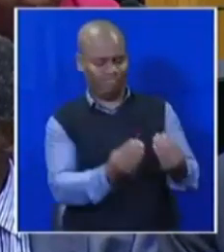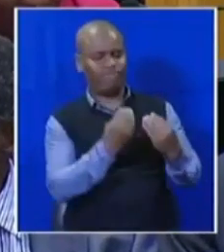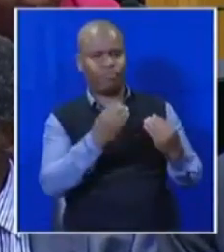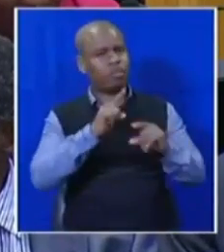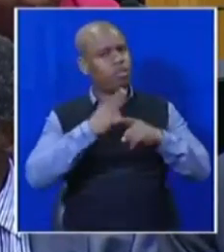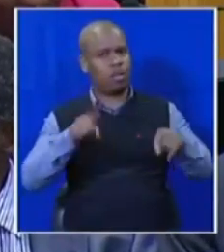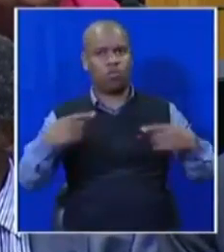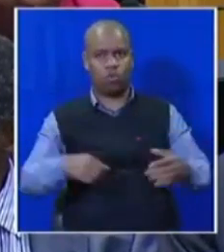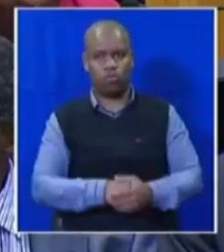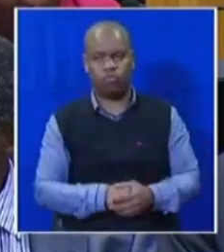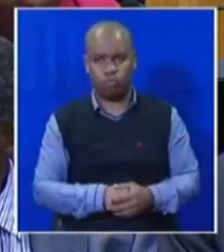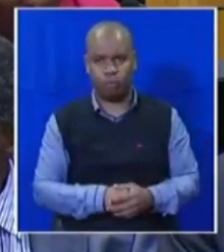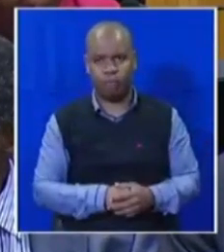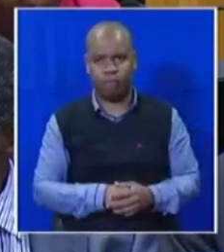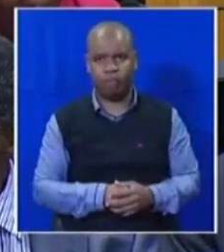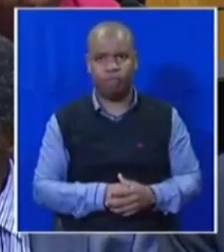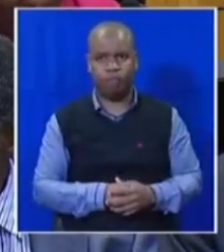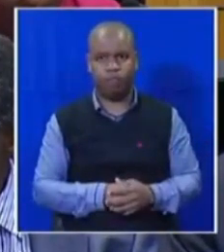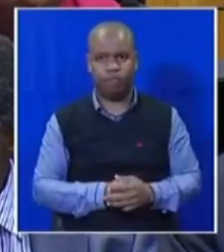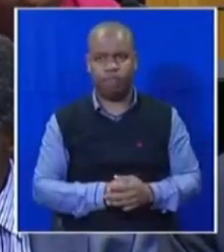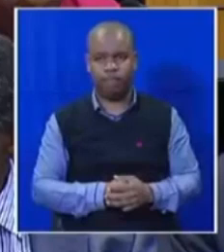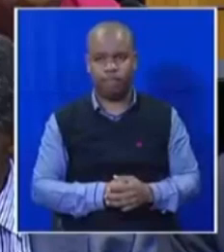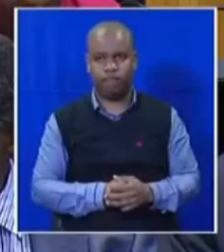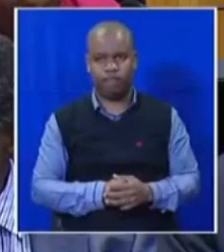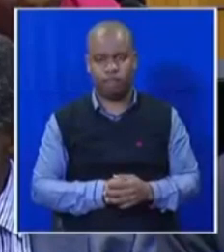of rejects of what we must say here.